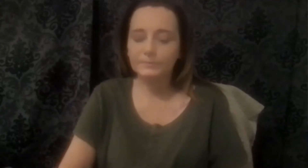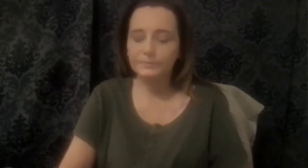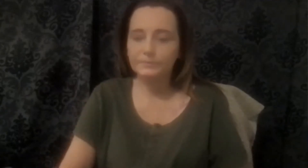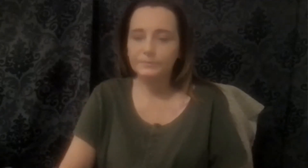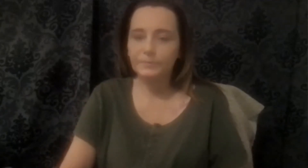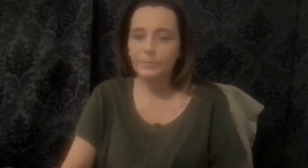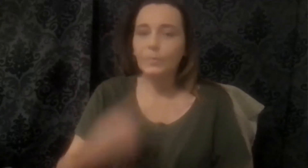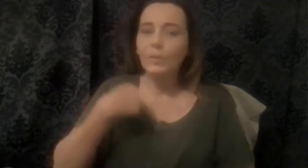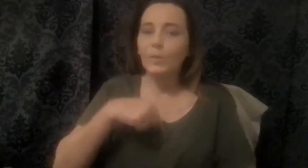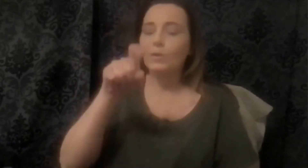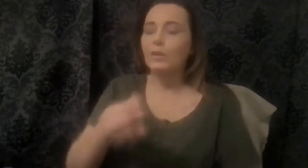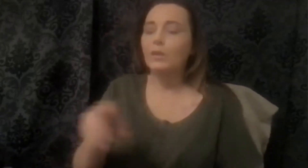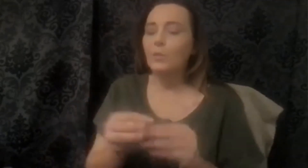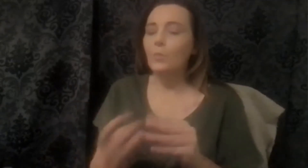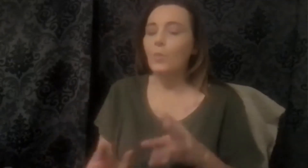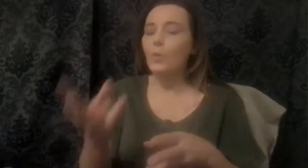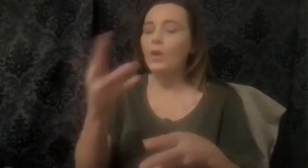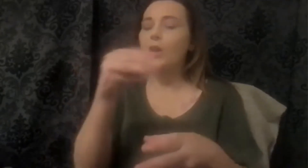and